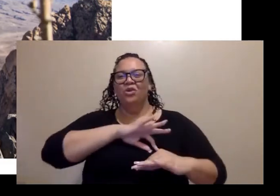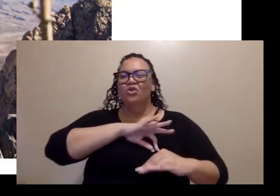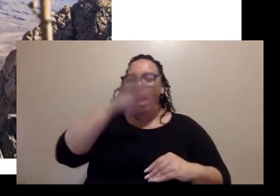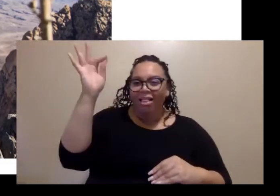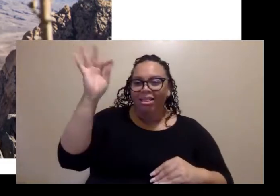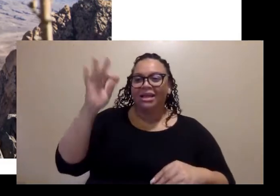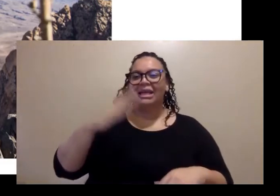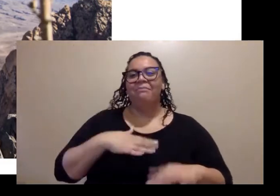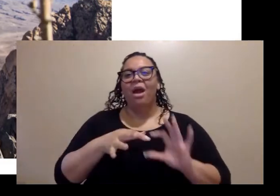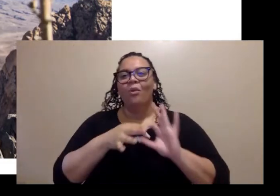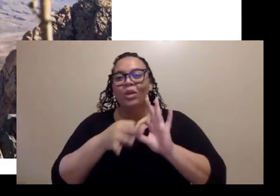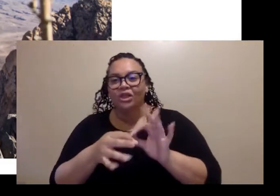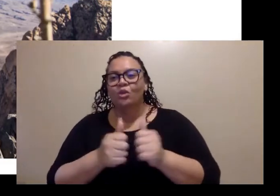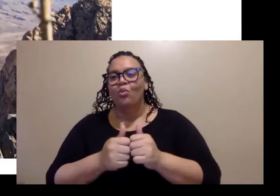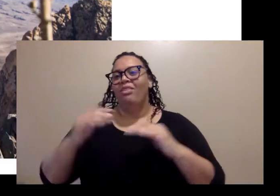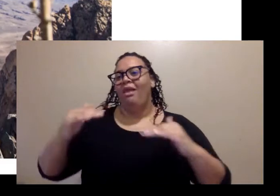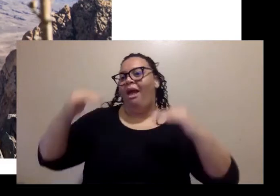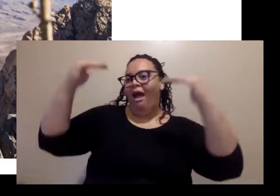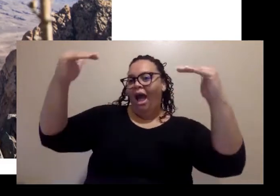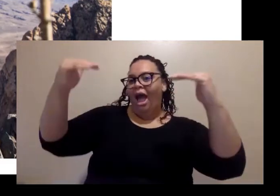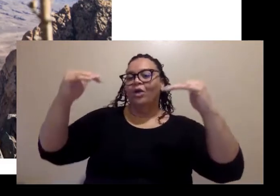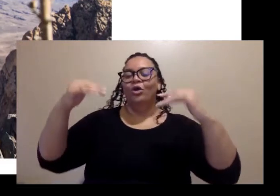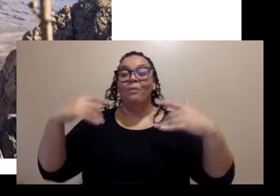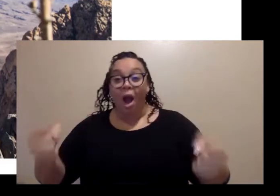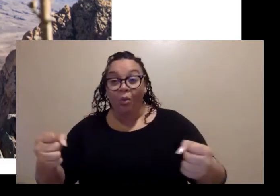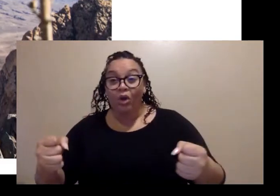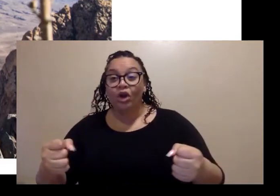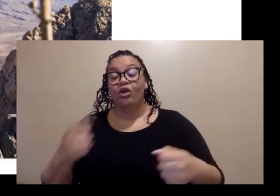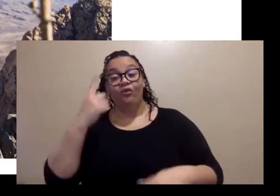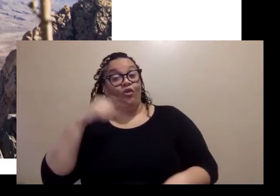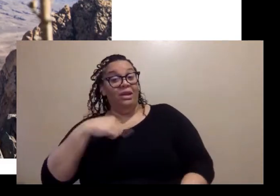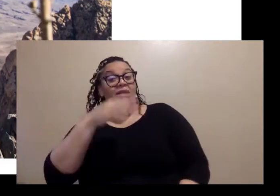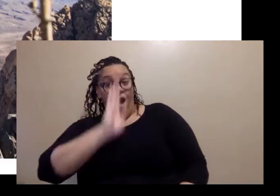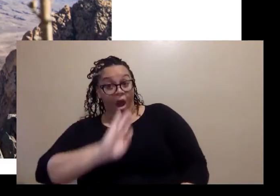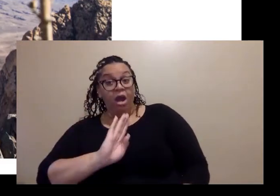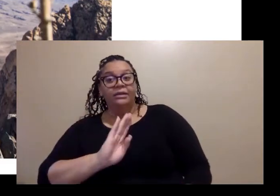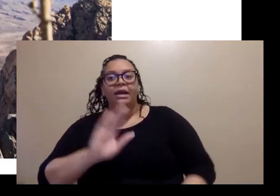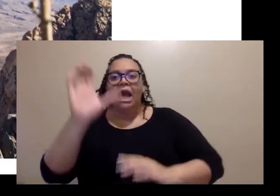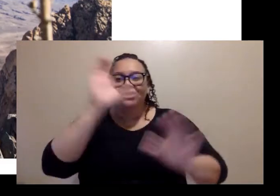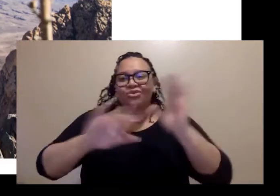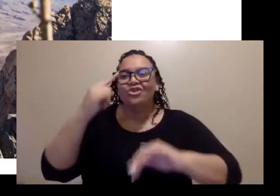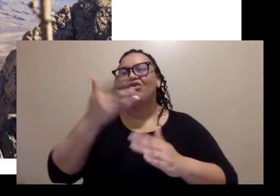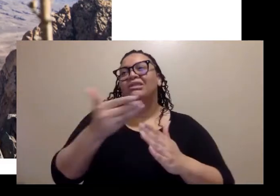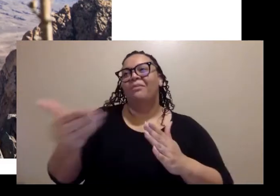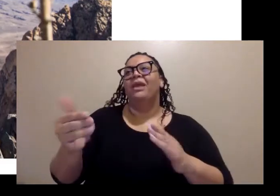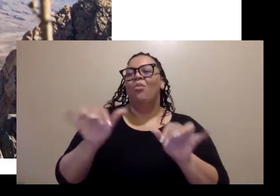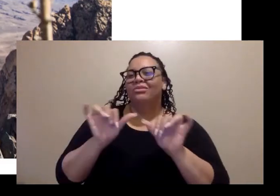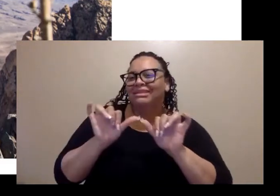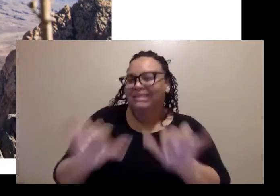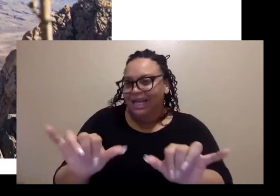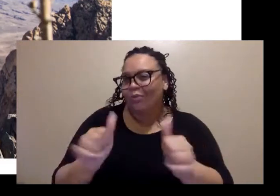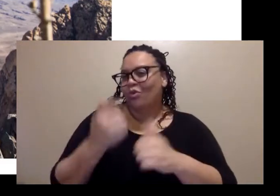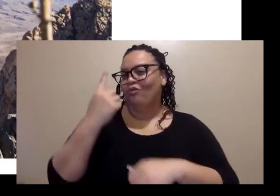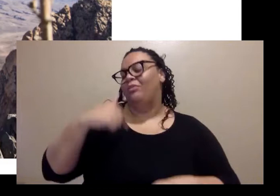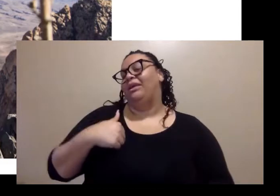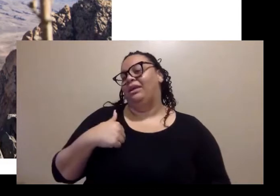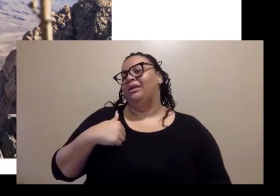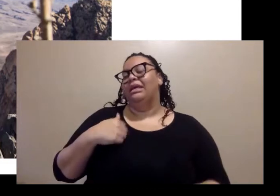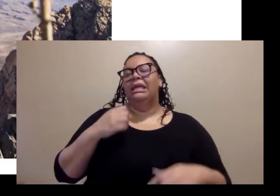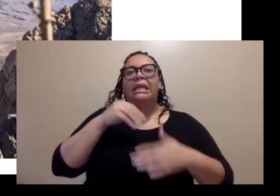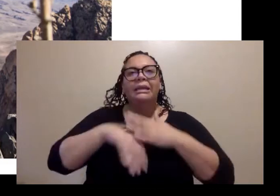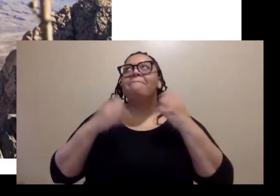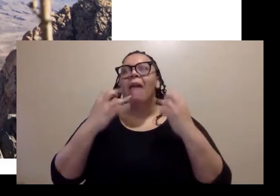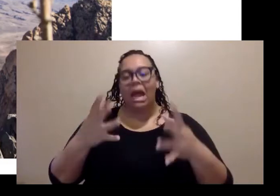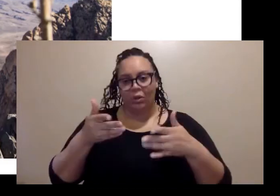with higher power, which is God for me, and searching for something that was sustainable for me in a lot of ways. And so in that,